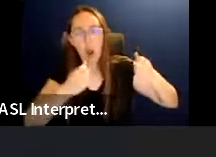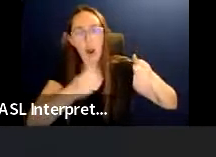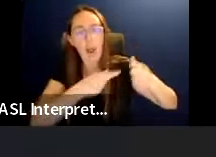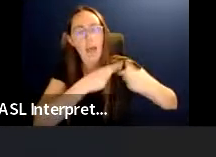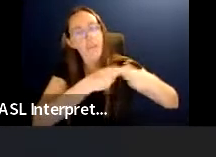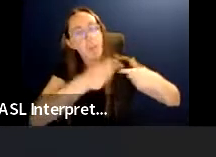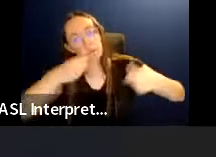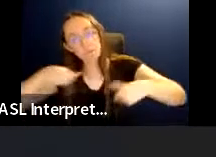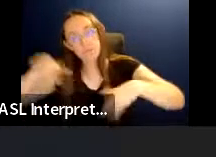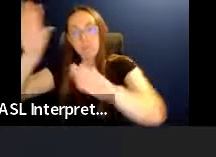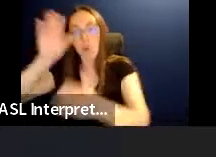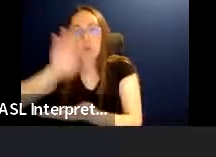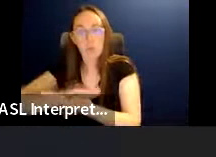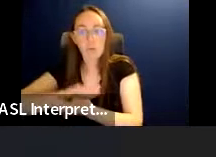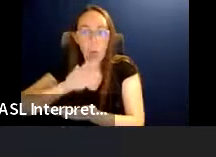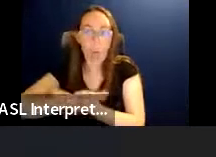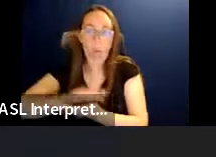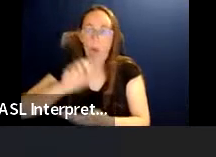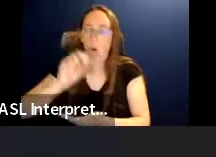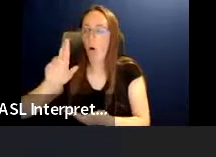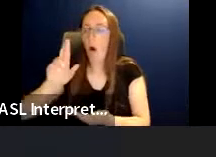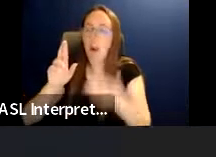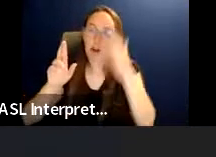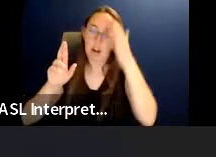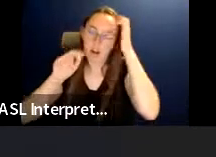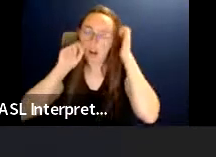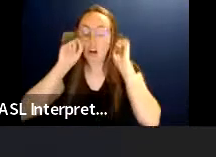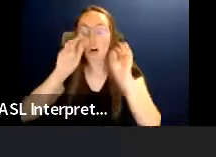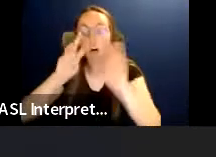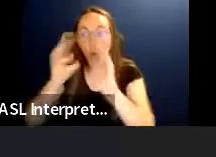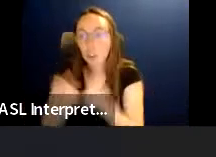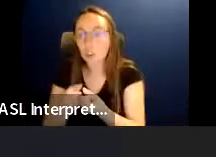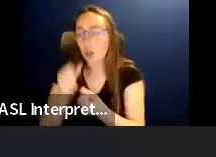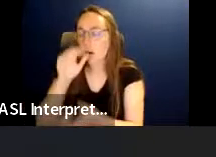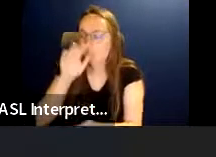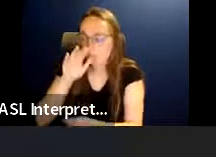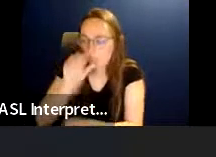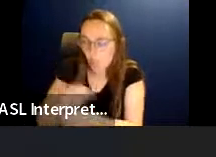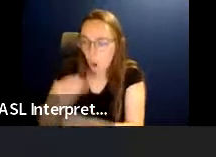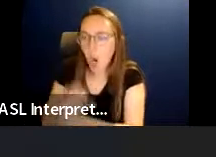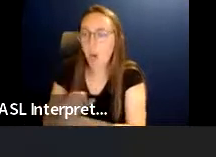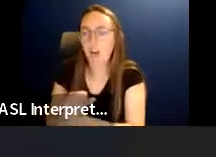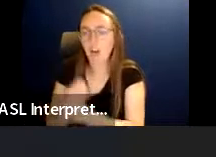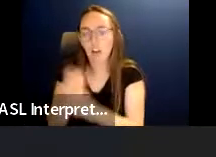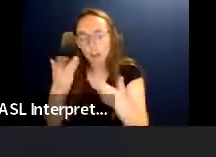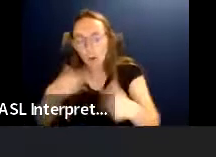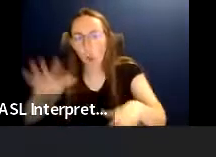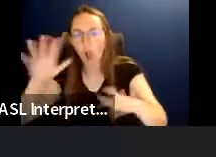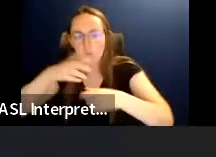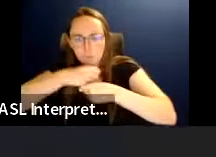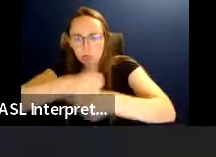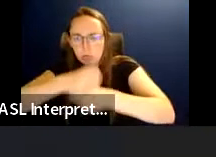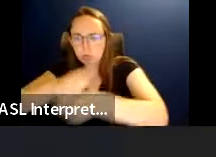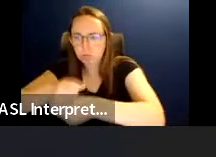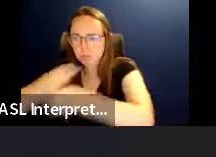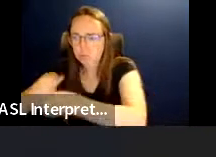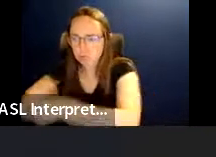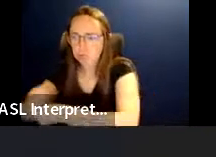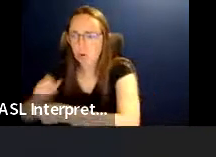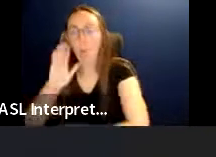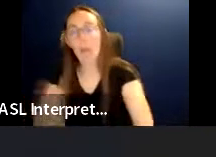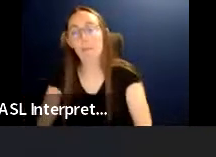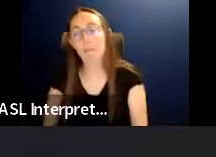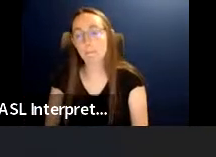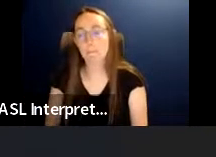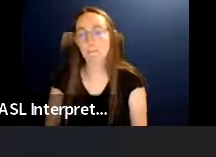school or off to the website. Not to the website, the work site, I go and I begin fabricating. I also want you to see